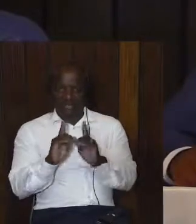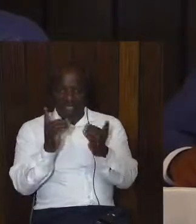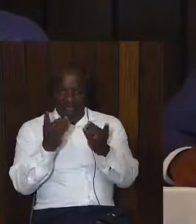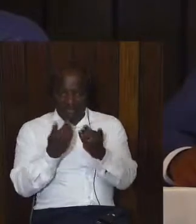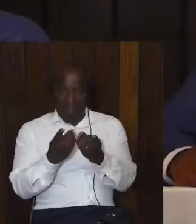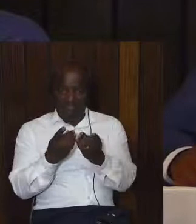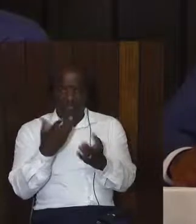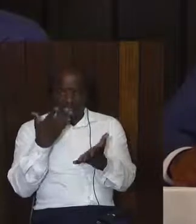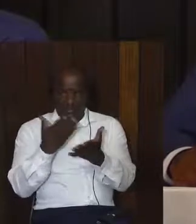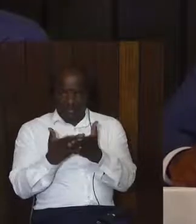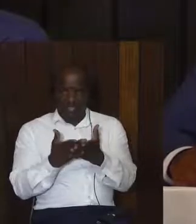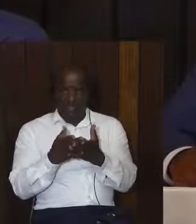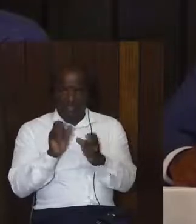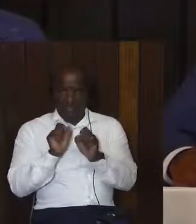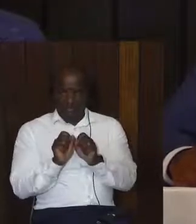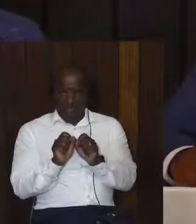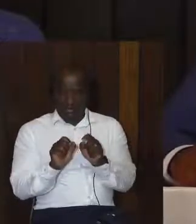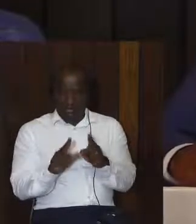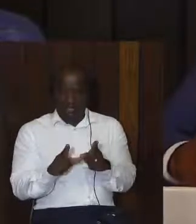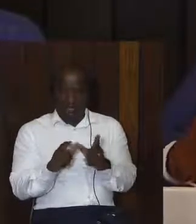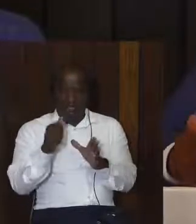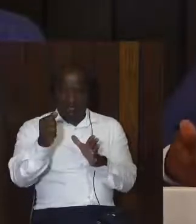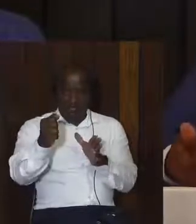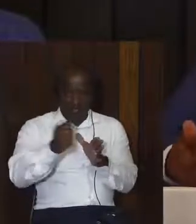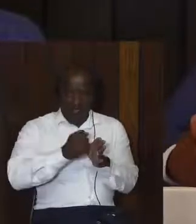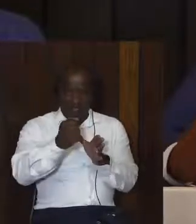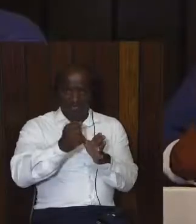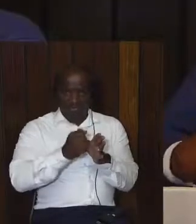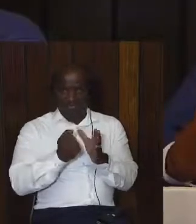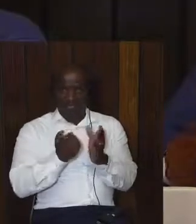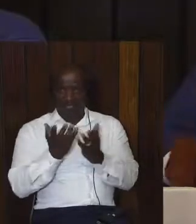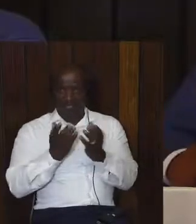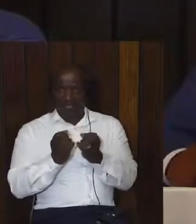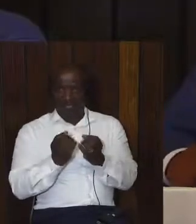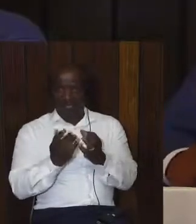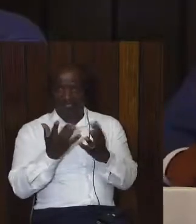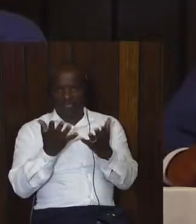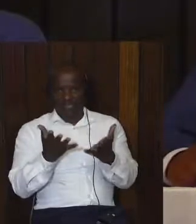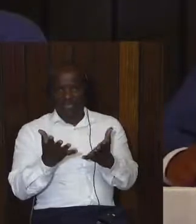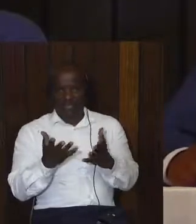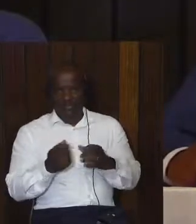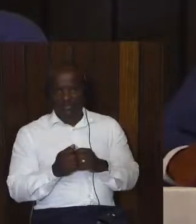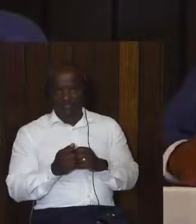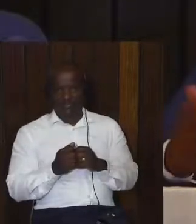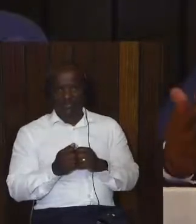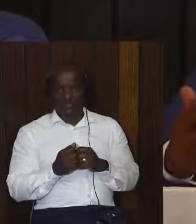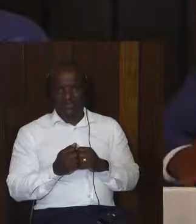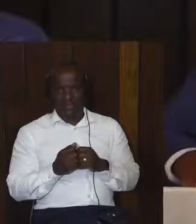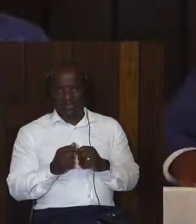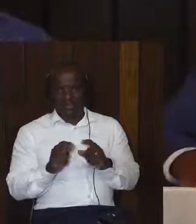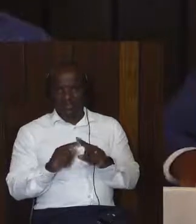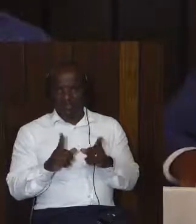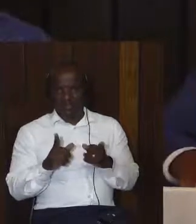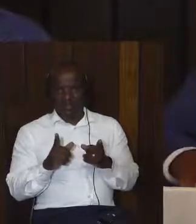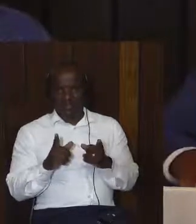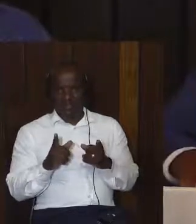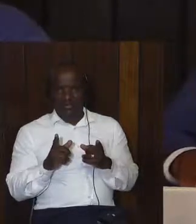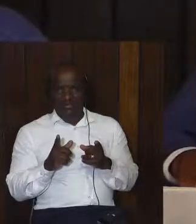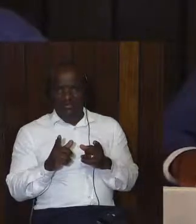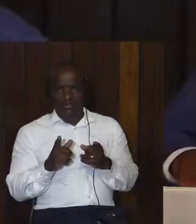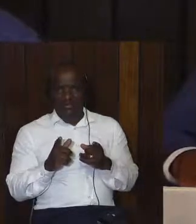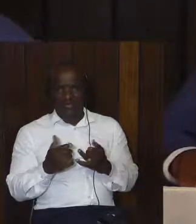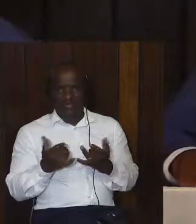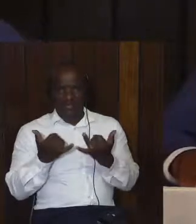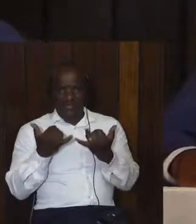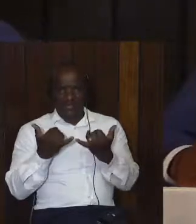service providers to assist them in running this thing. But I'll